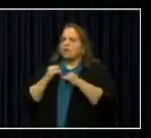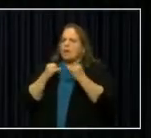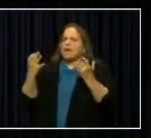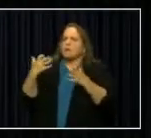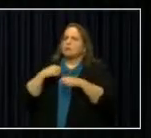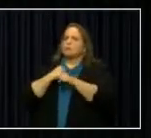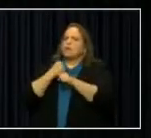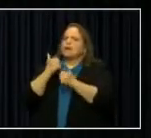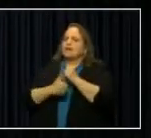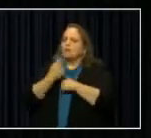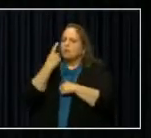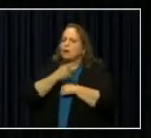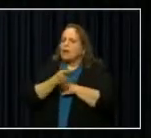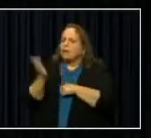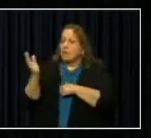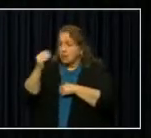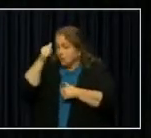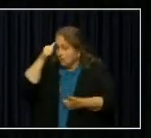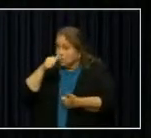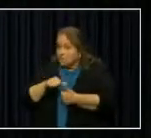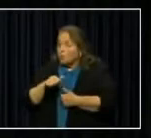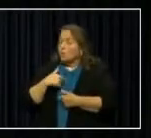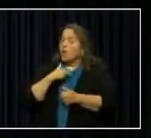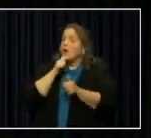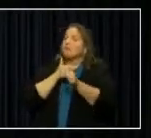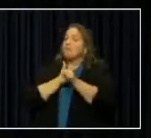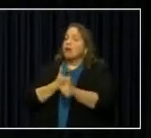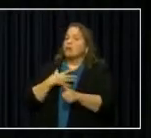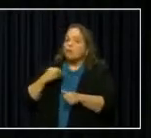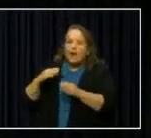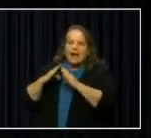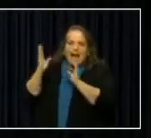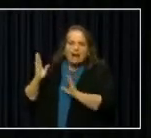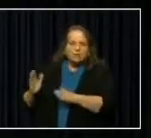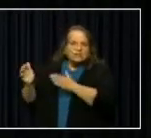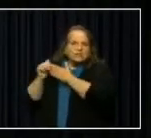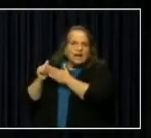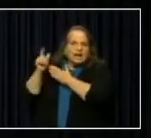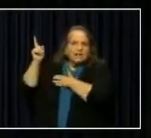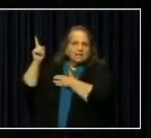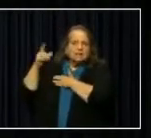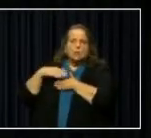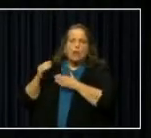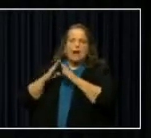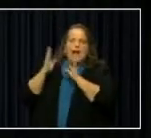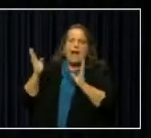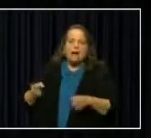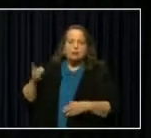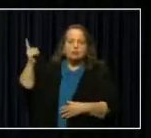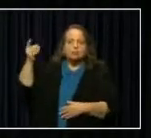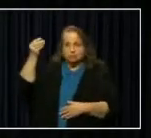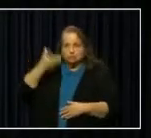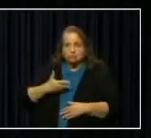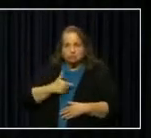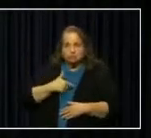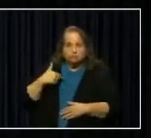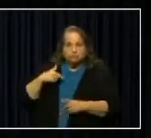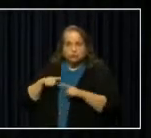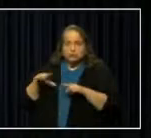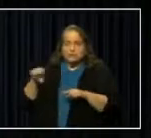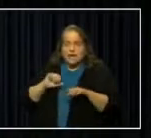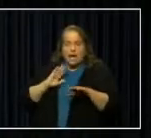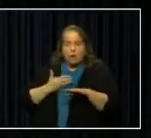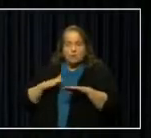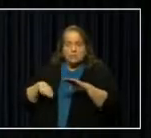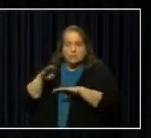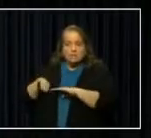protect everybody else out there. And remember, we're following the White House guidelines. The White House guidelines have asked us to take the